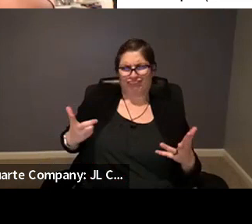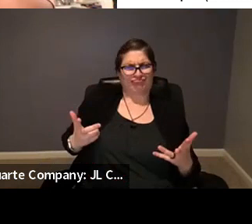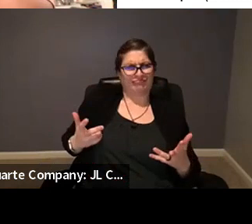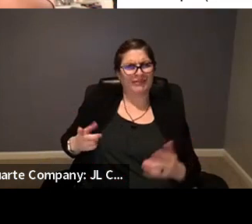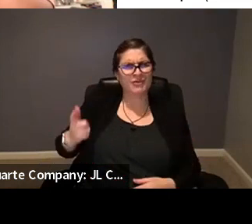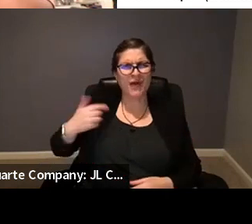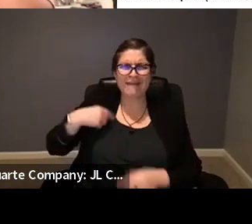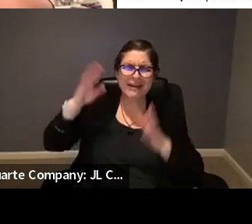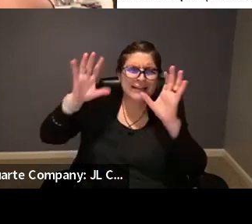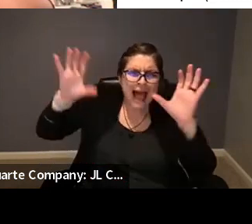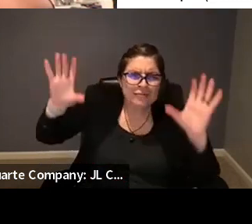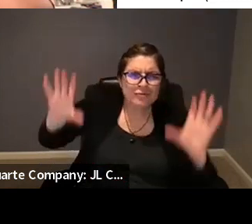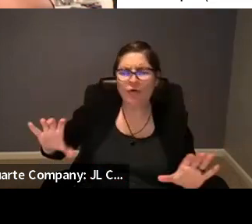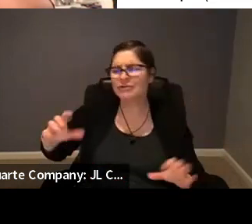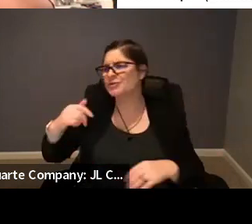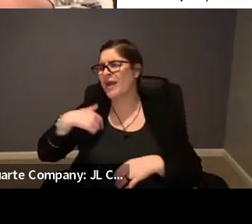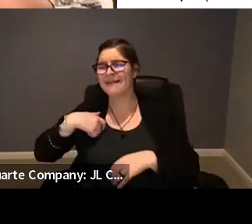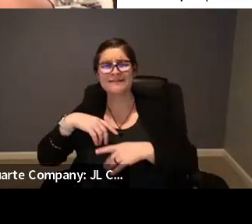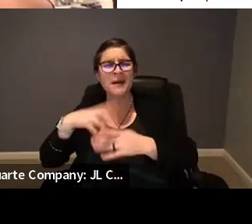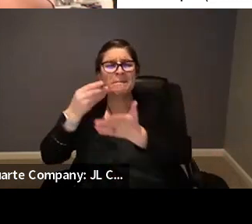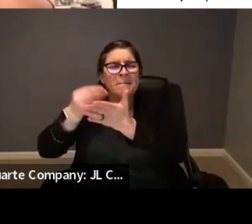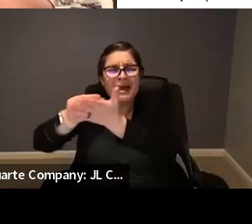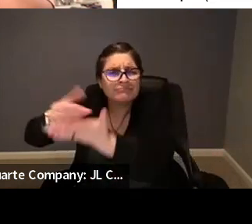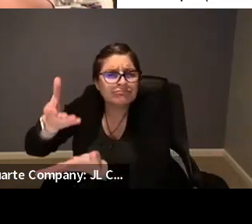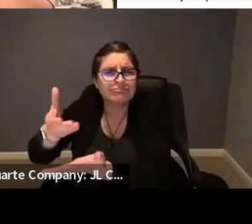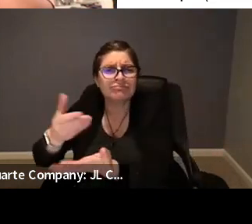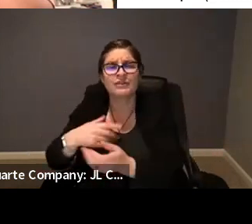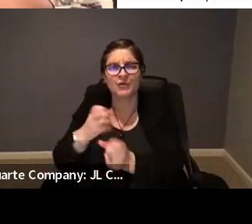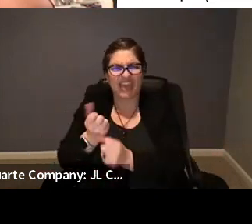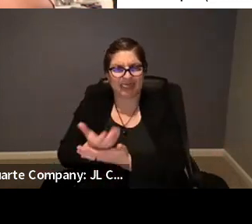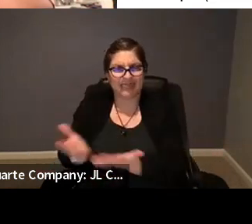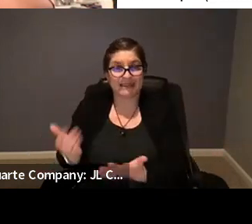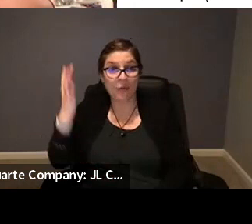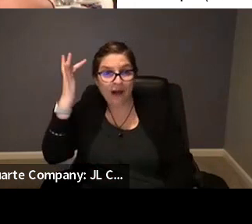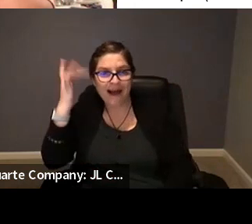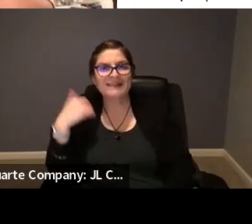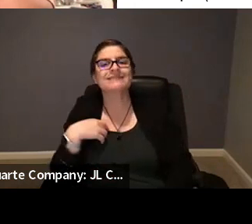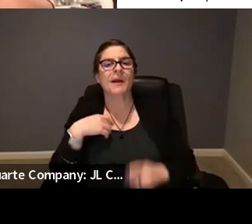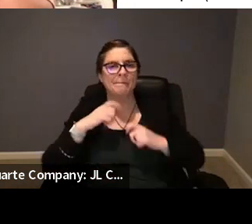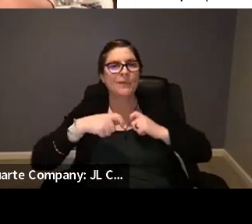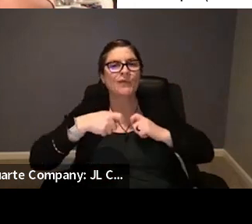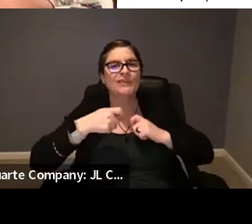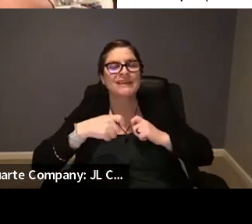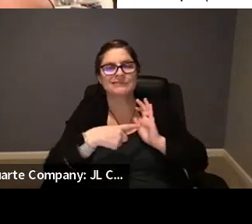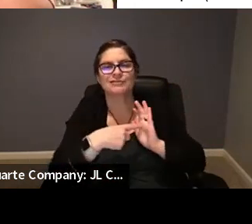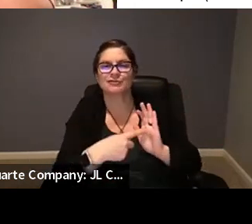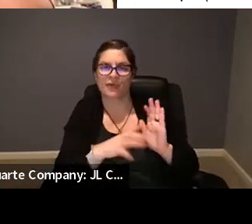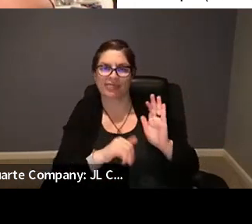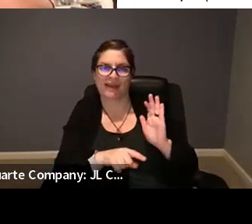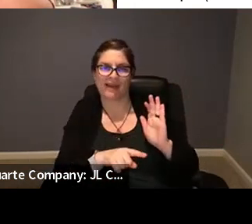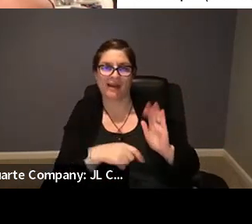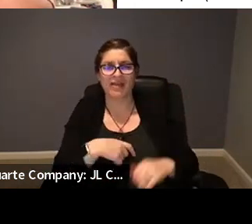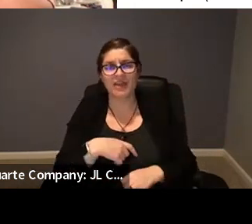have castles and free money and you get all these things. It's because movies keep illustrating that